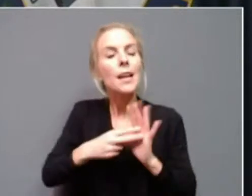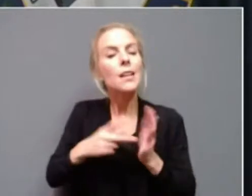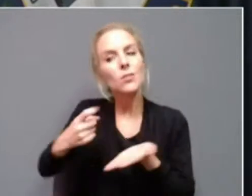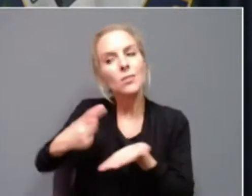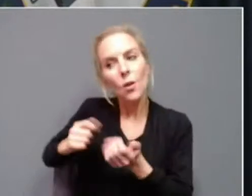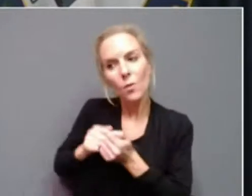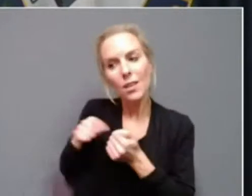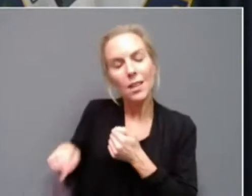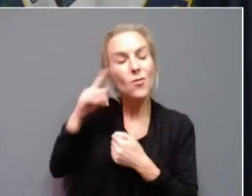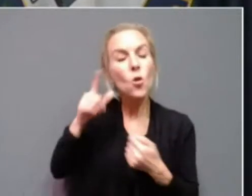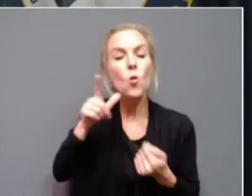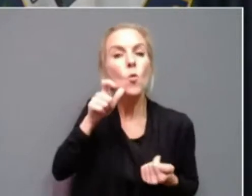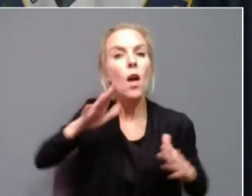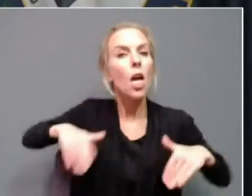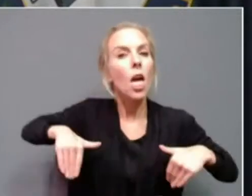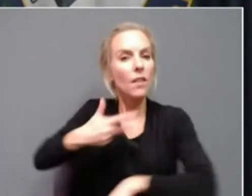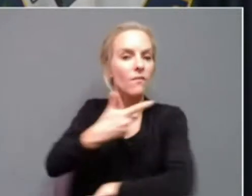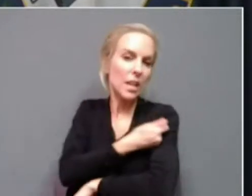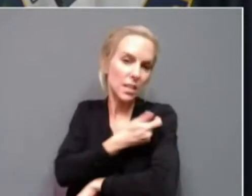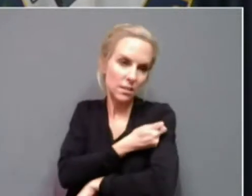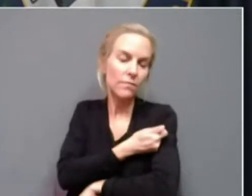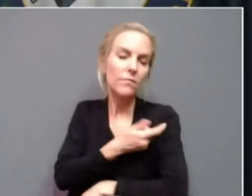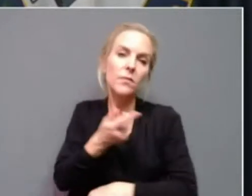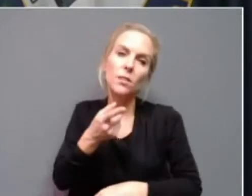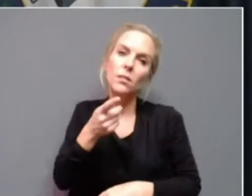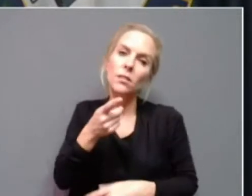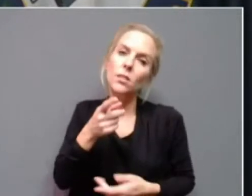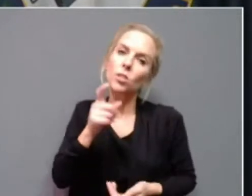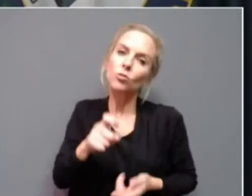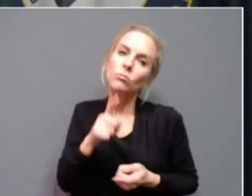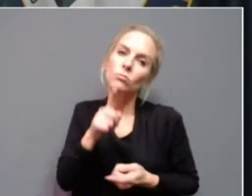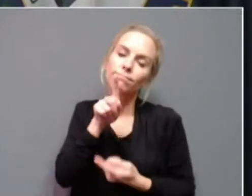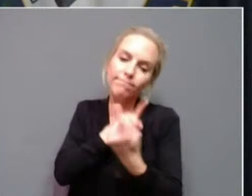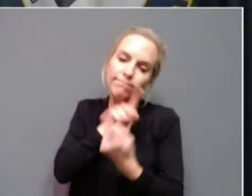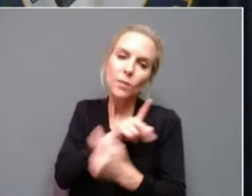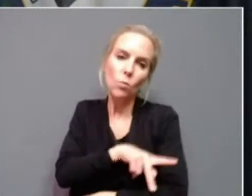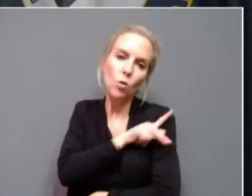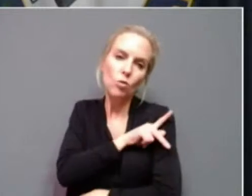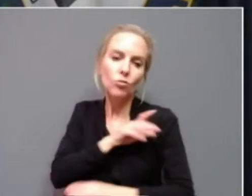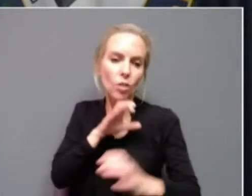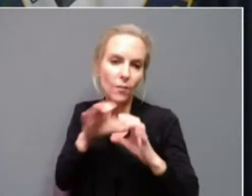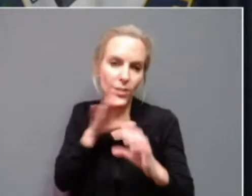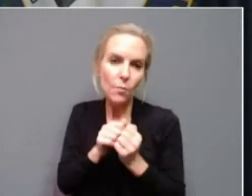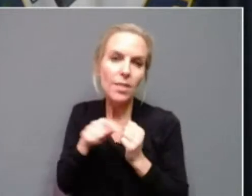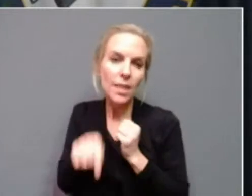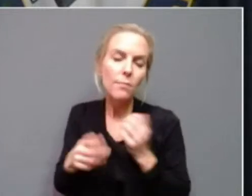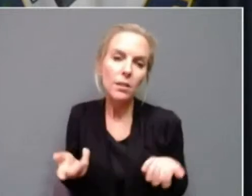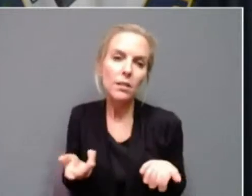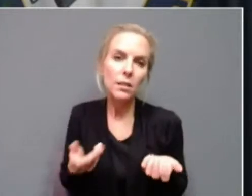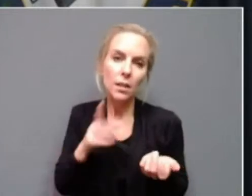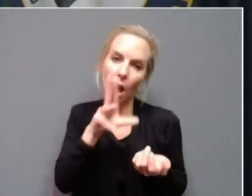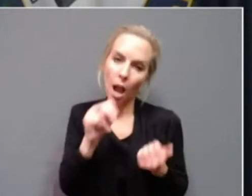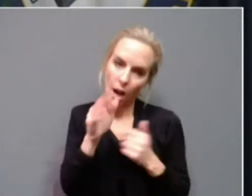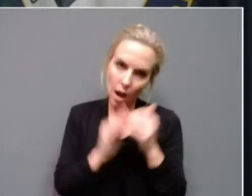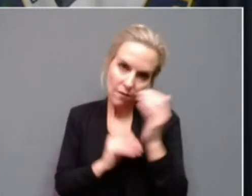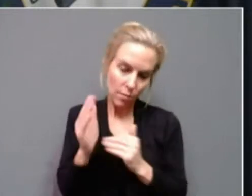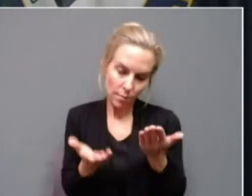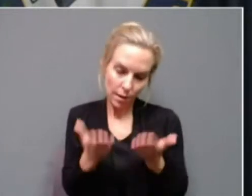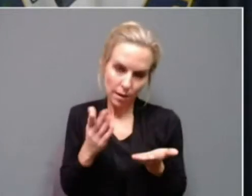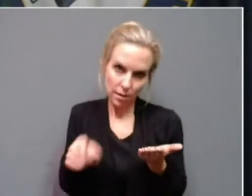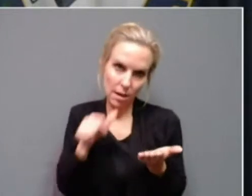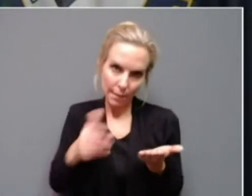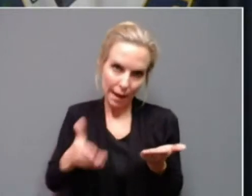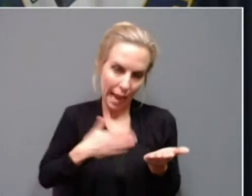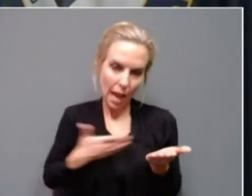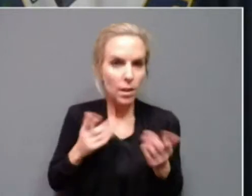gotten vaccinated yet, I need you to have a personal conversation with them. It's going to be uncomfortable, probably not going to be happy, but